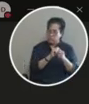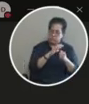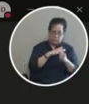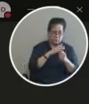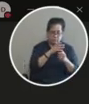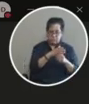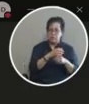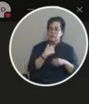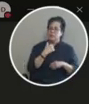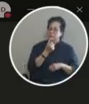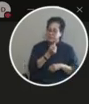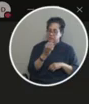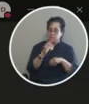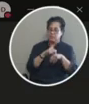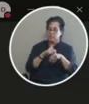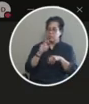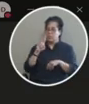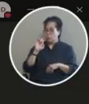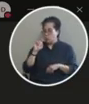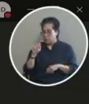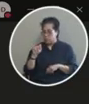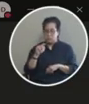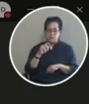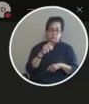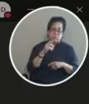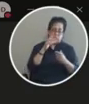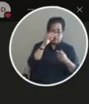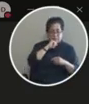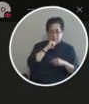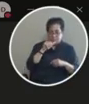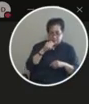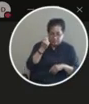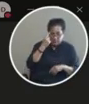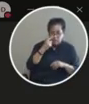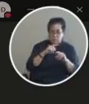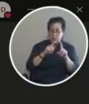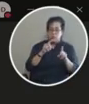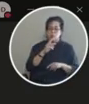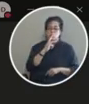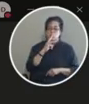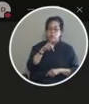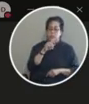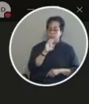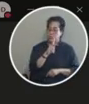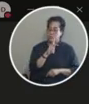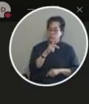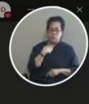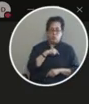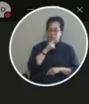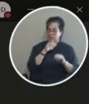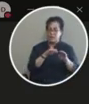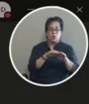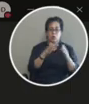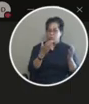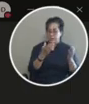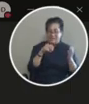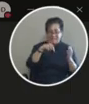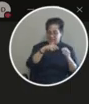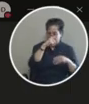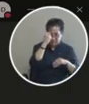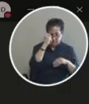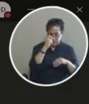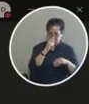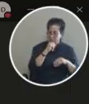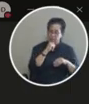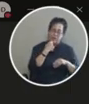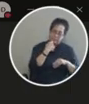said several times, as did Robert, and I guess it did not resonate, that the water parks, that we were not opening them up this summer.